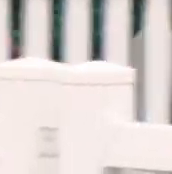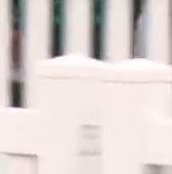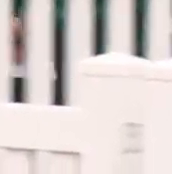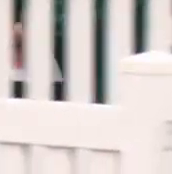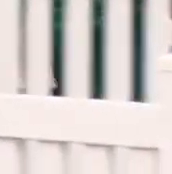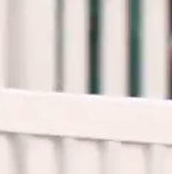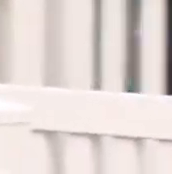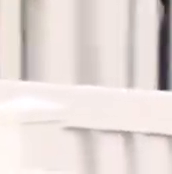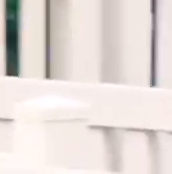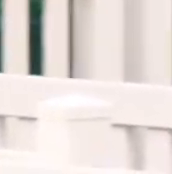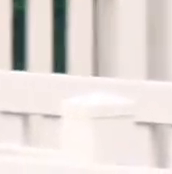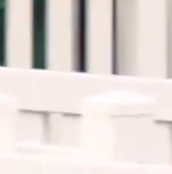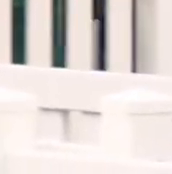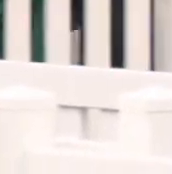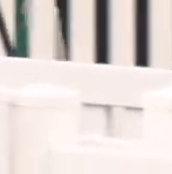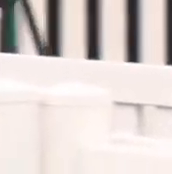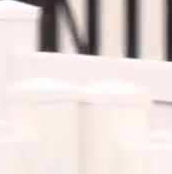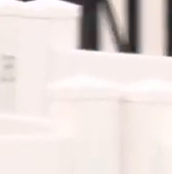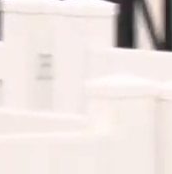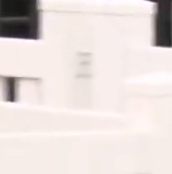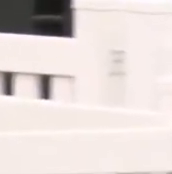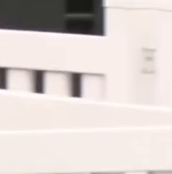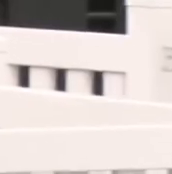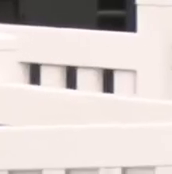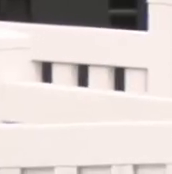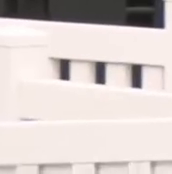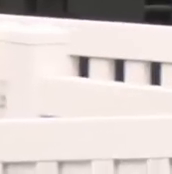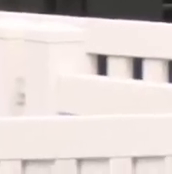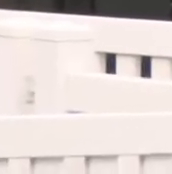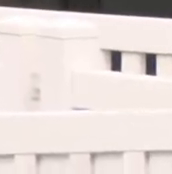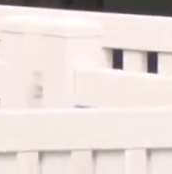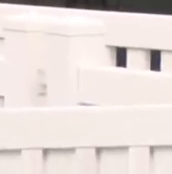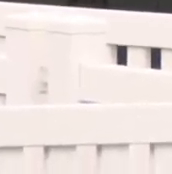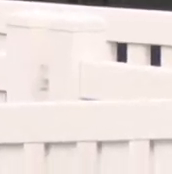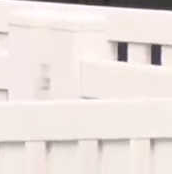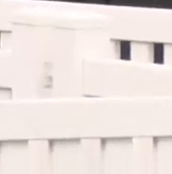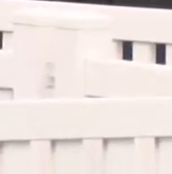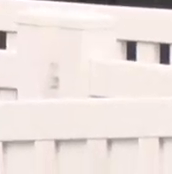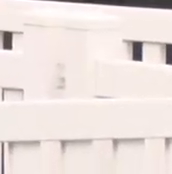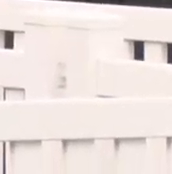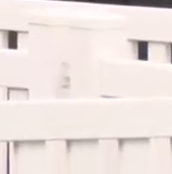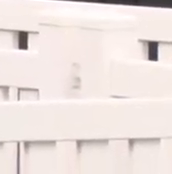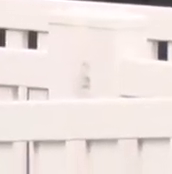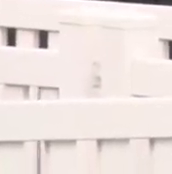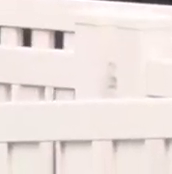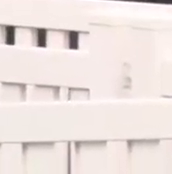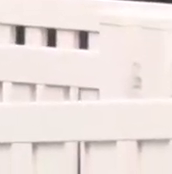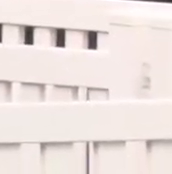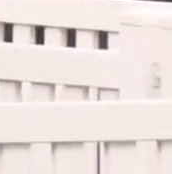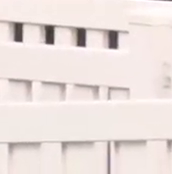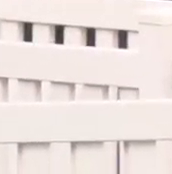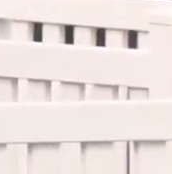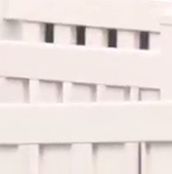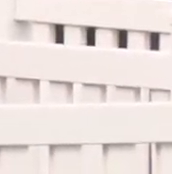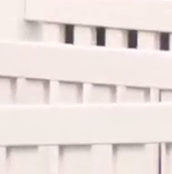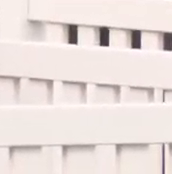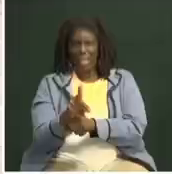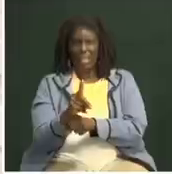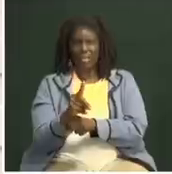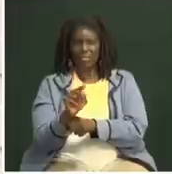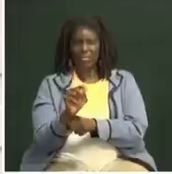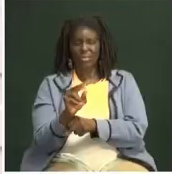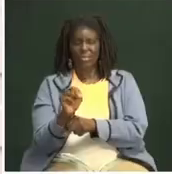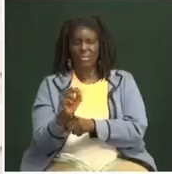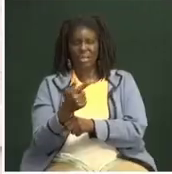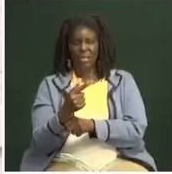We want to acknowledge that we gather as the University of La Verne on the traditional land of the Tongva peoples, past and present,